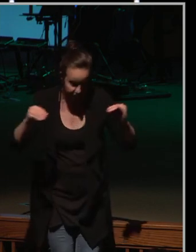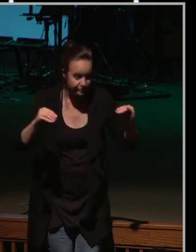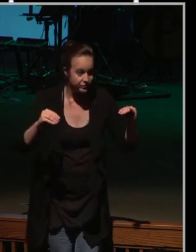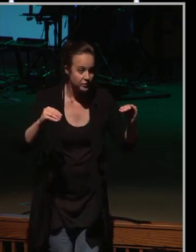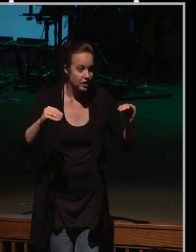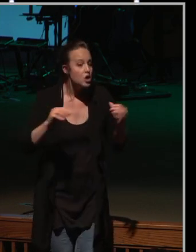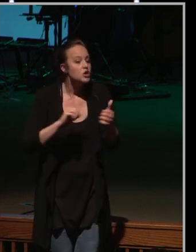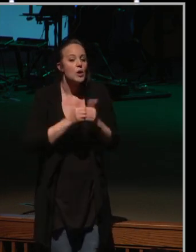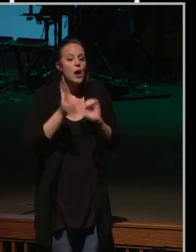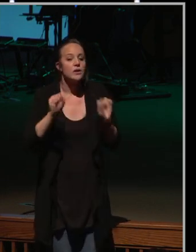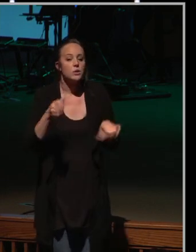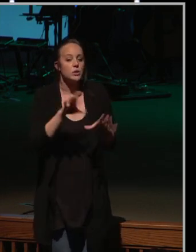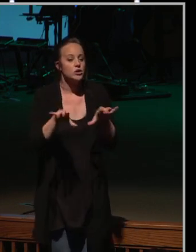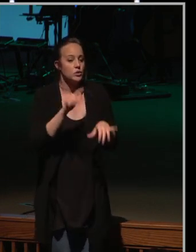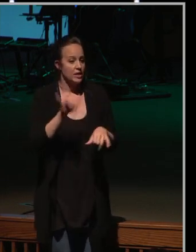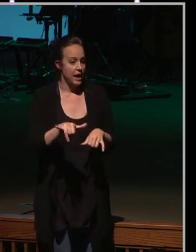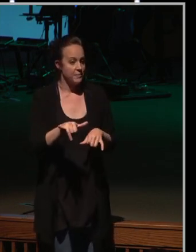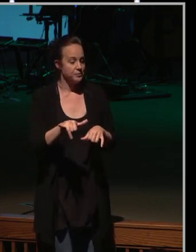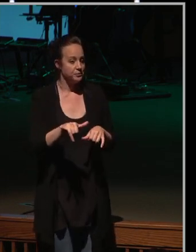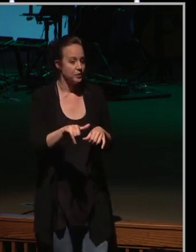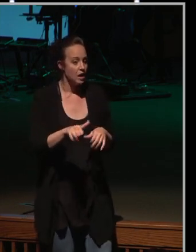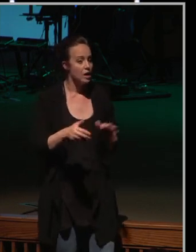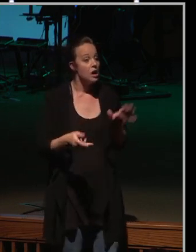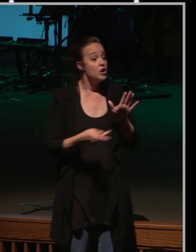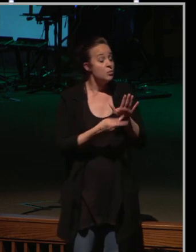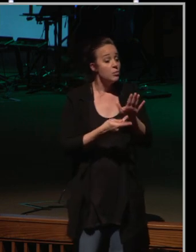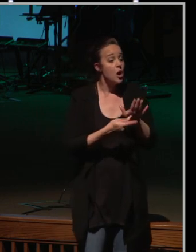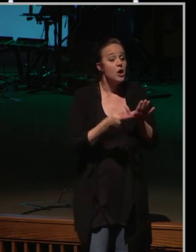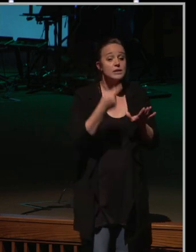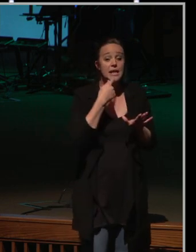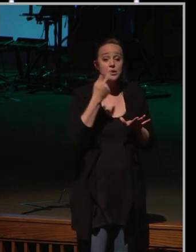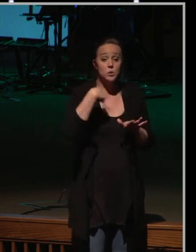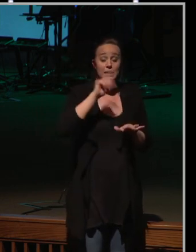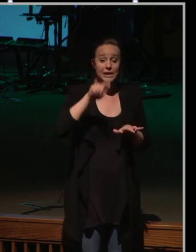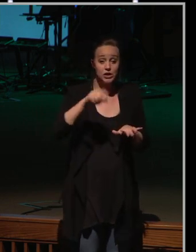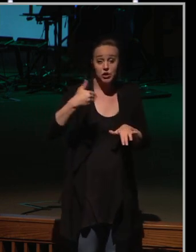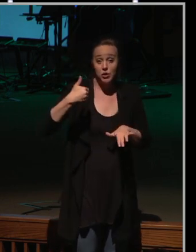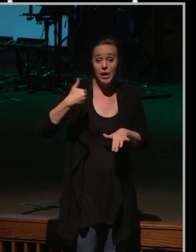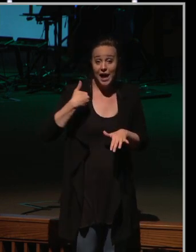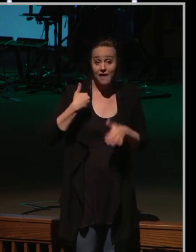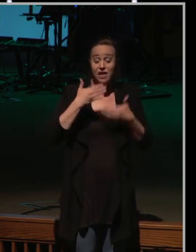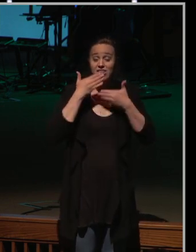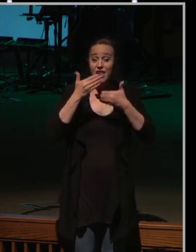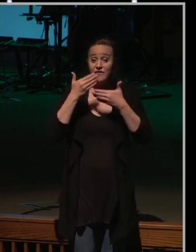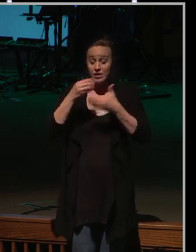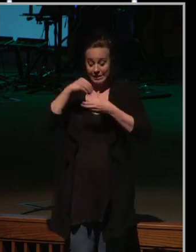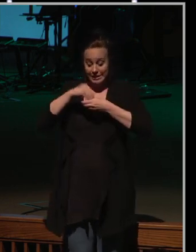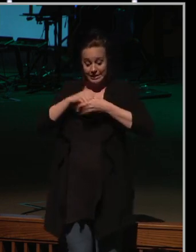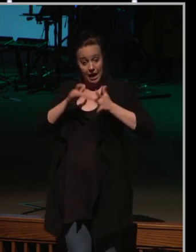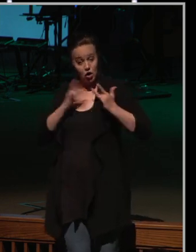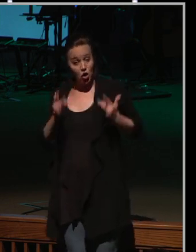in these last couple of verses where Paul has said, be thankful, have thankfulness in your hearts, or give thanks.